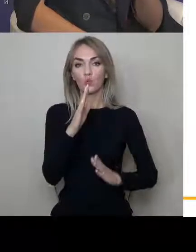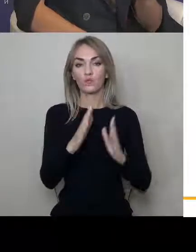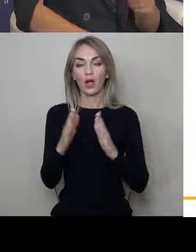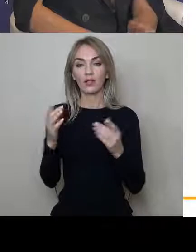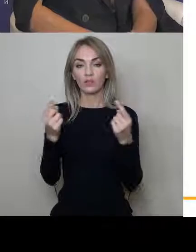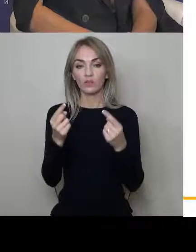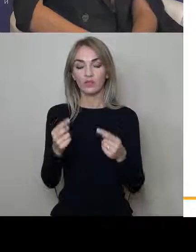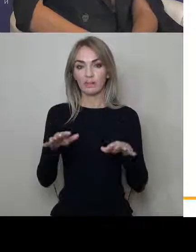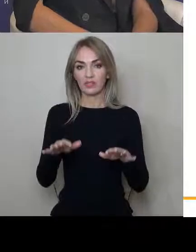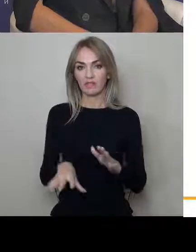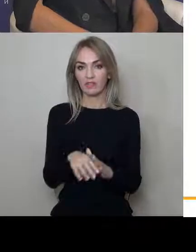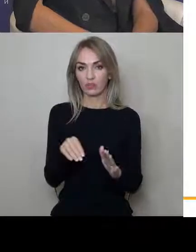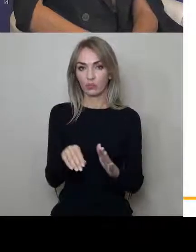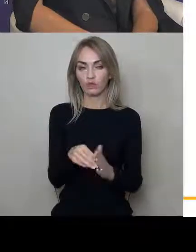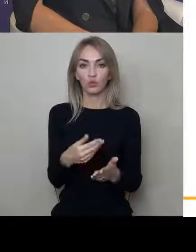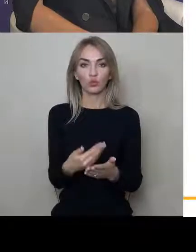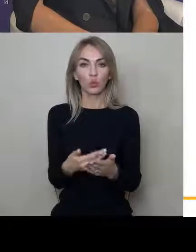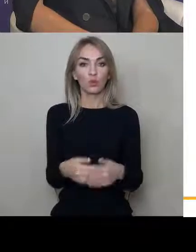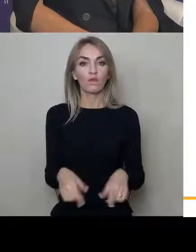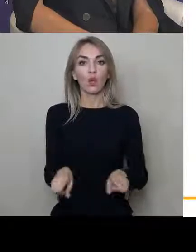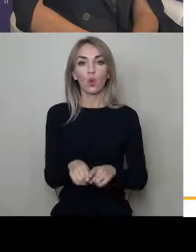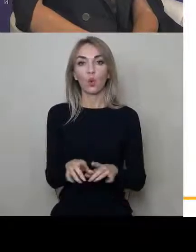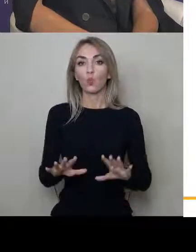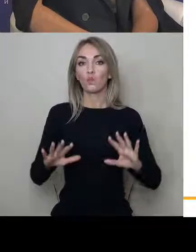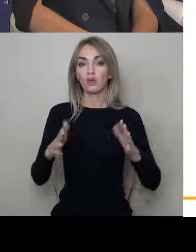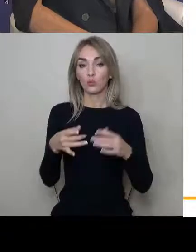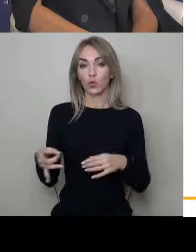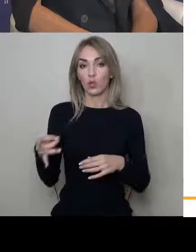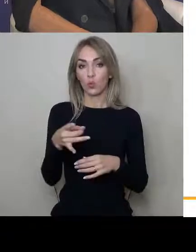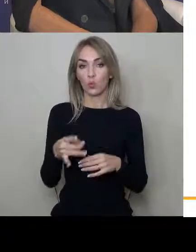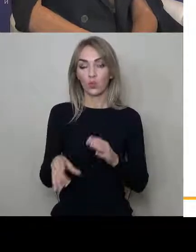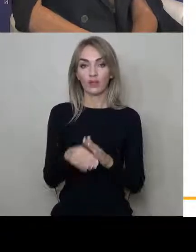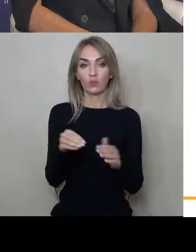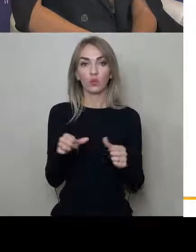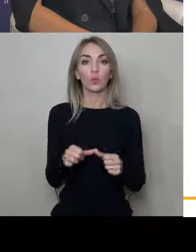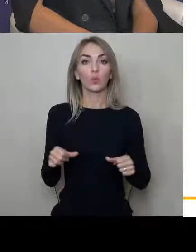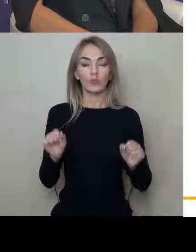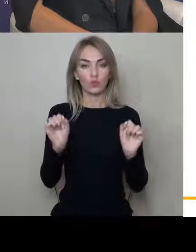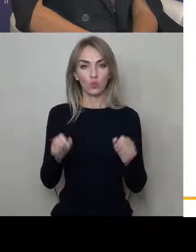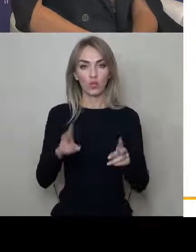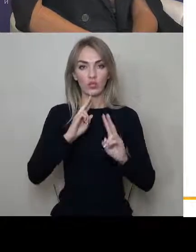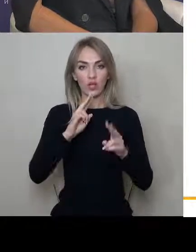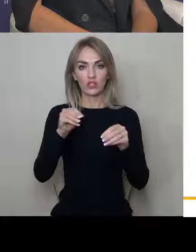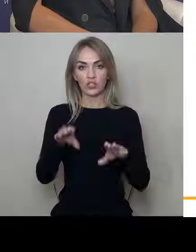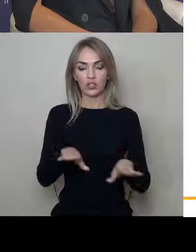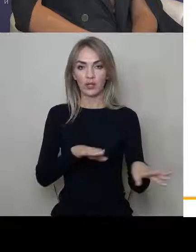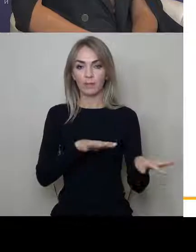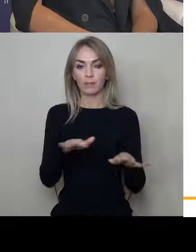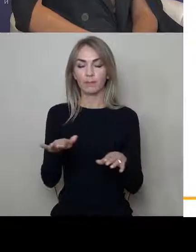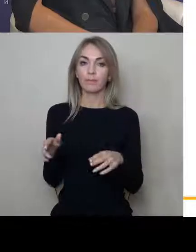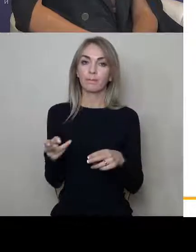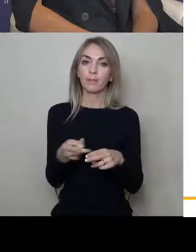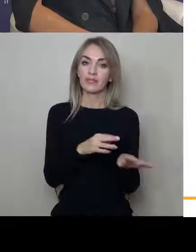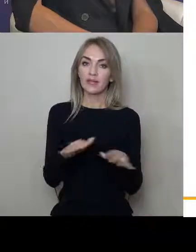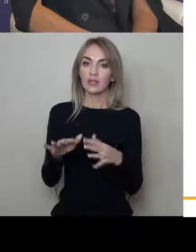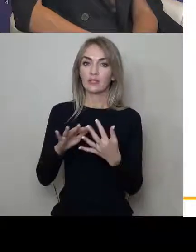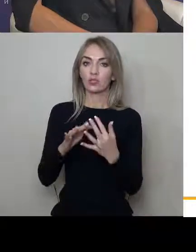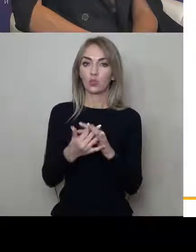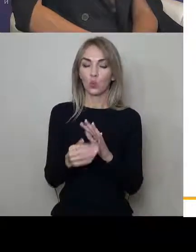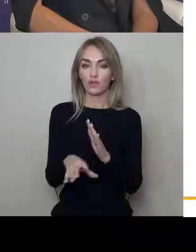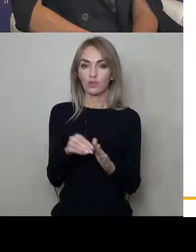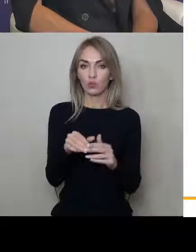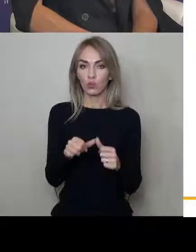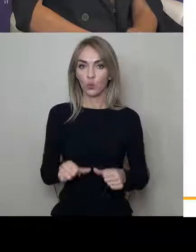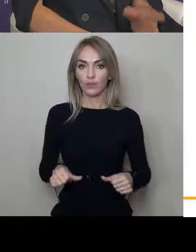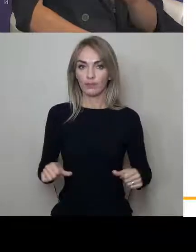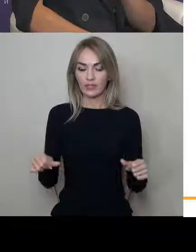that establishes the results of voting at the respective local elections. So at Rayon Election Commission,